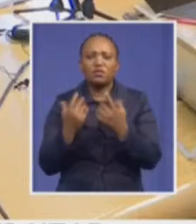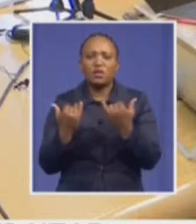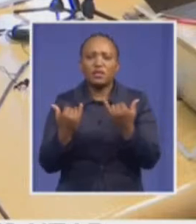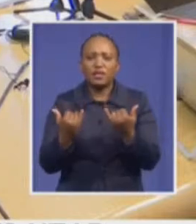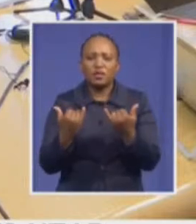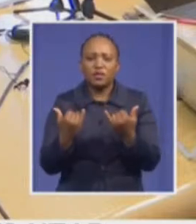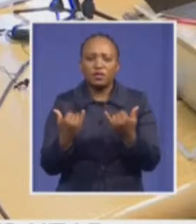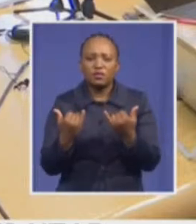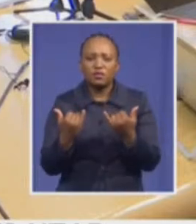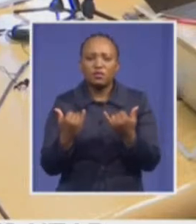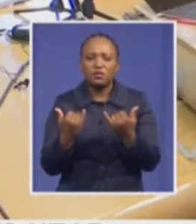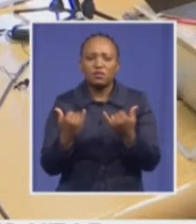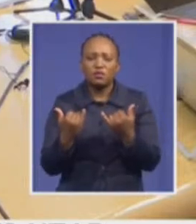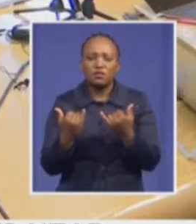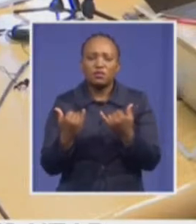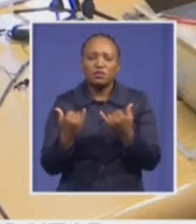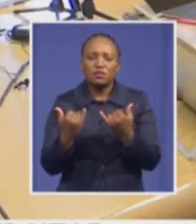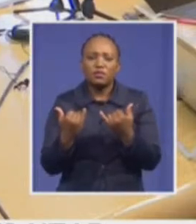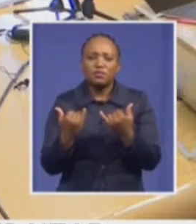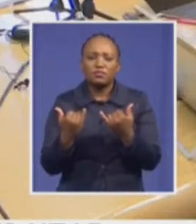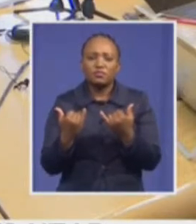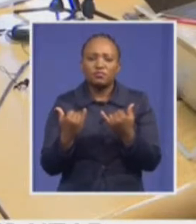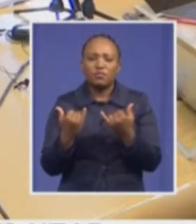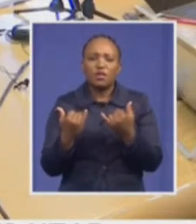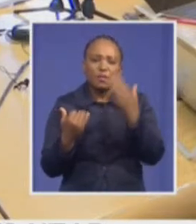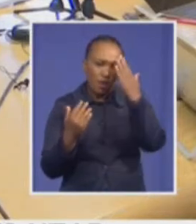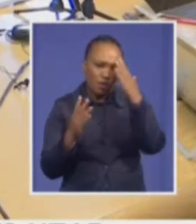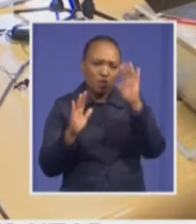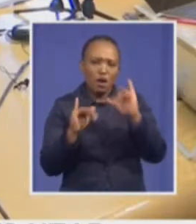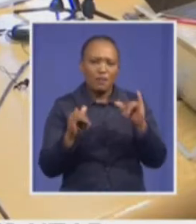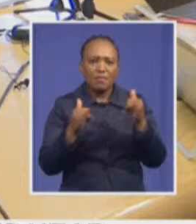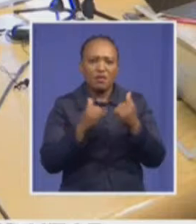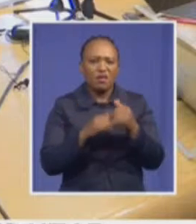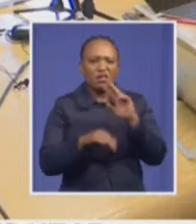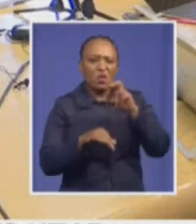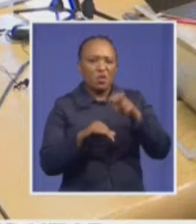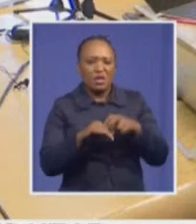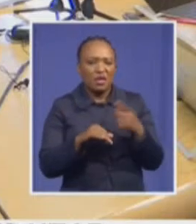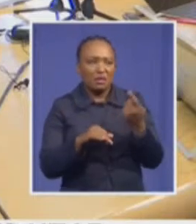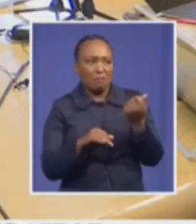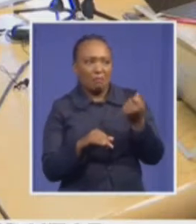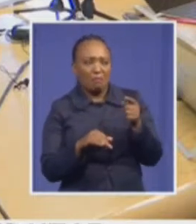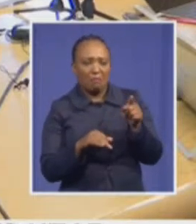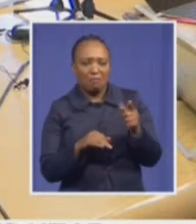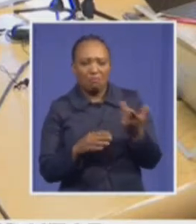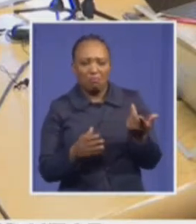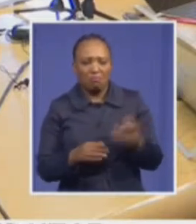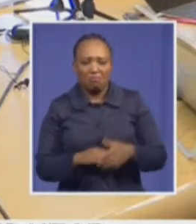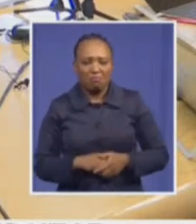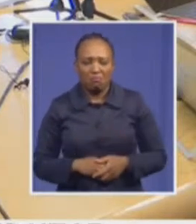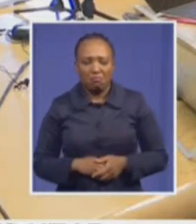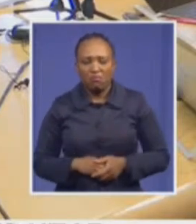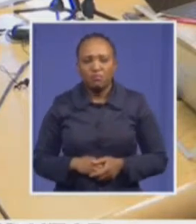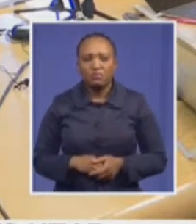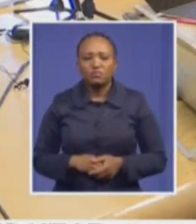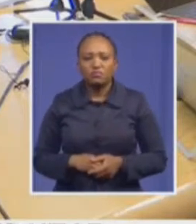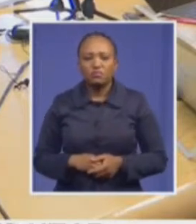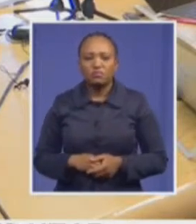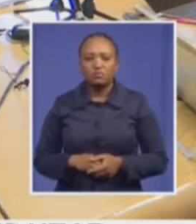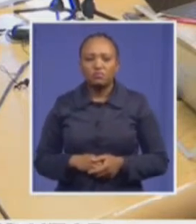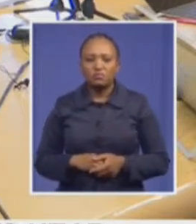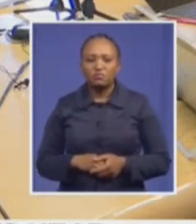know that company. I don't think they really need your cost. Yeah. that was our consideration. I know all